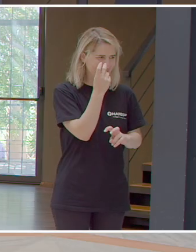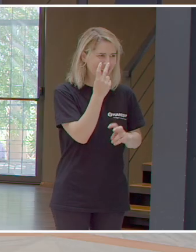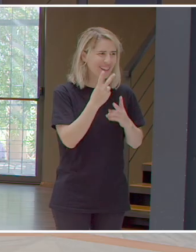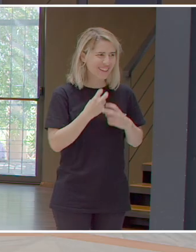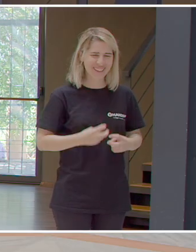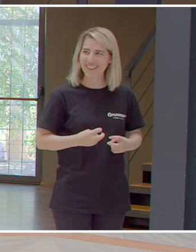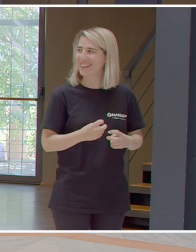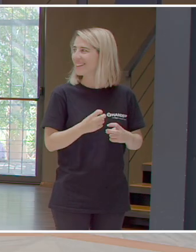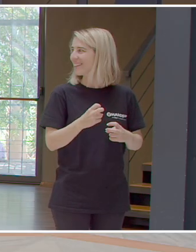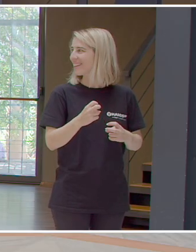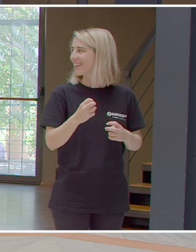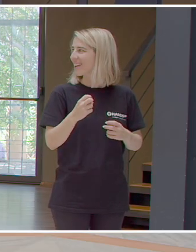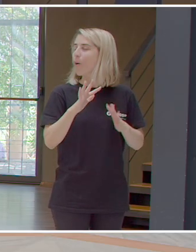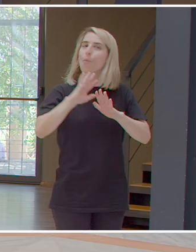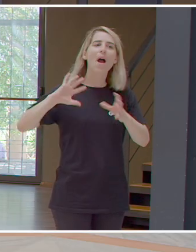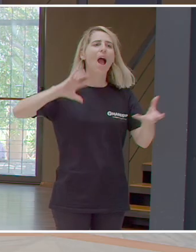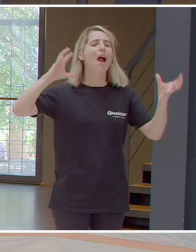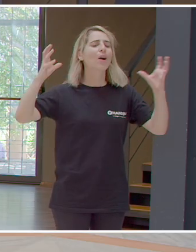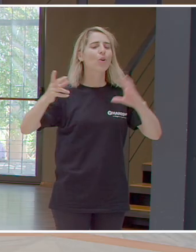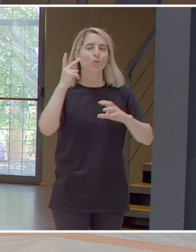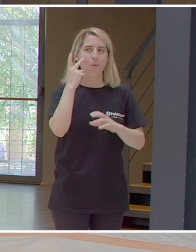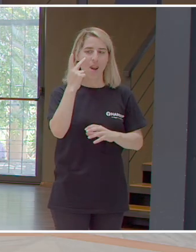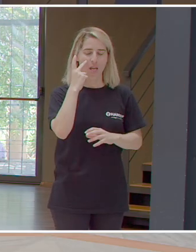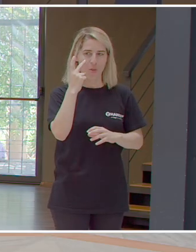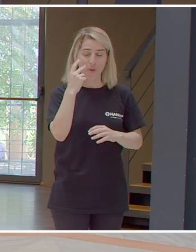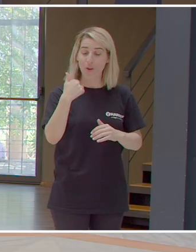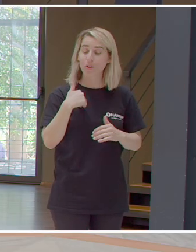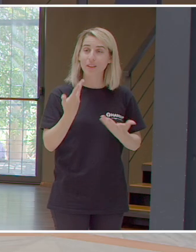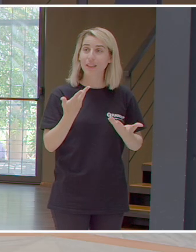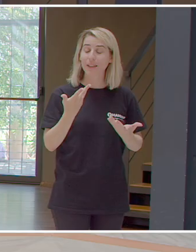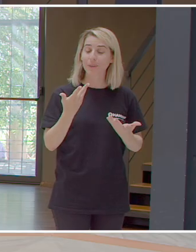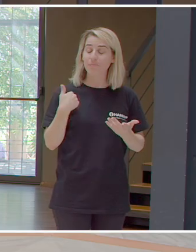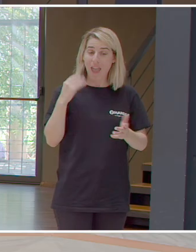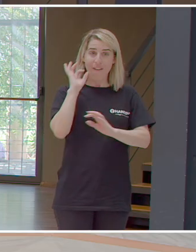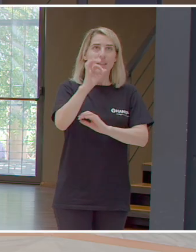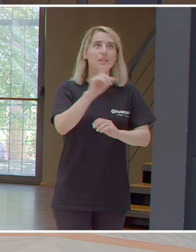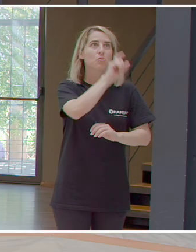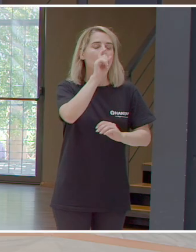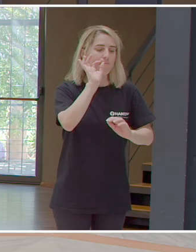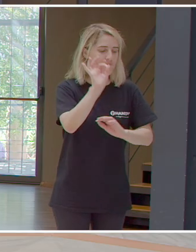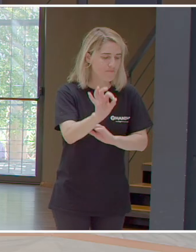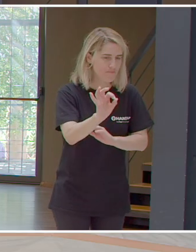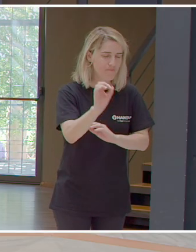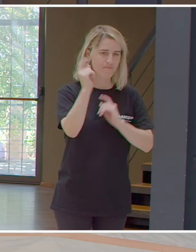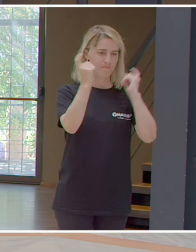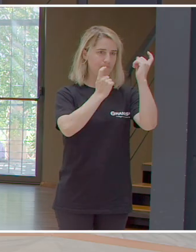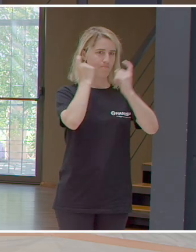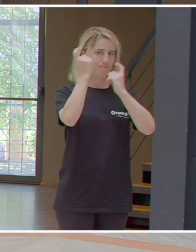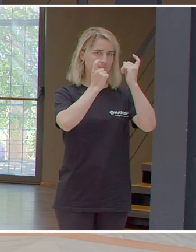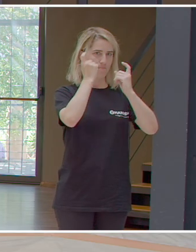today all over the world. And for me, it came to a point where I was like, is this really